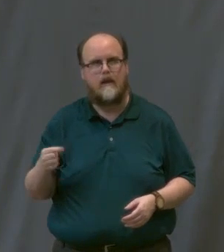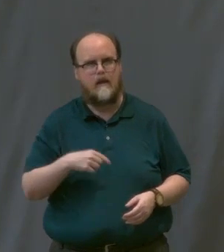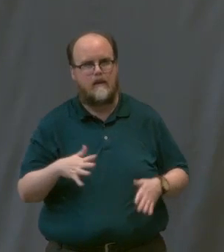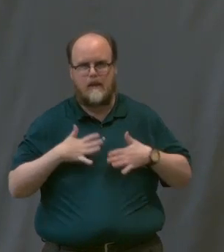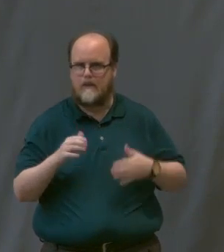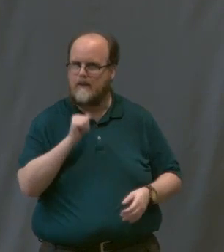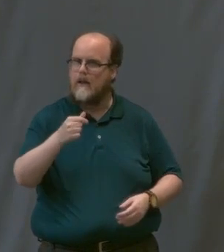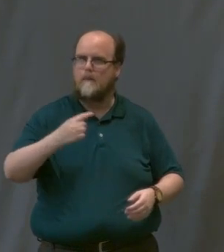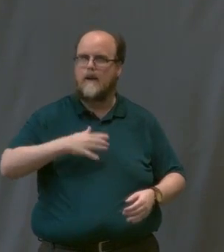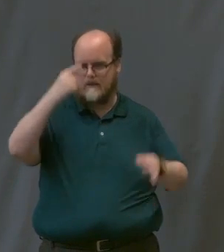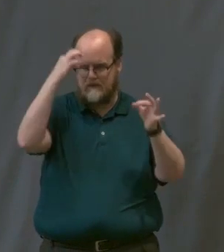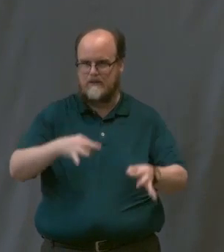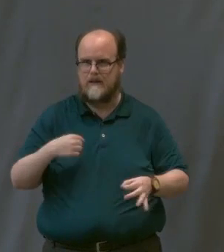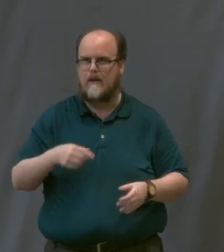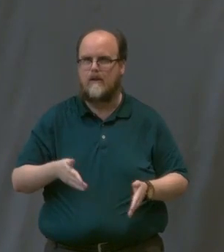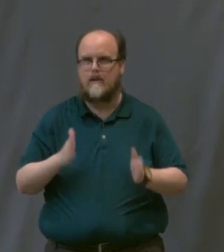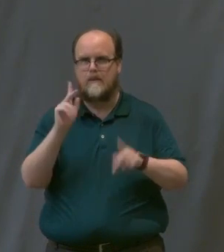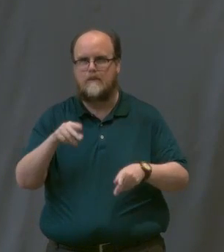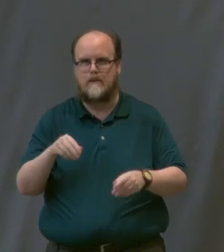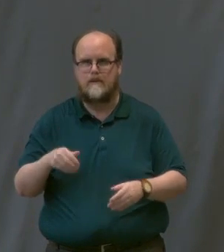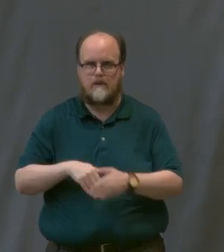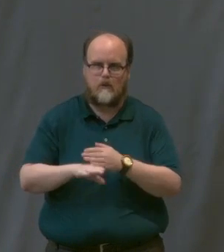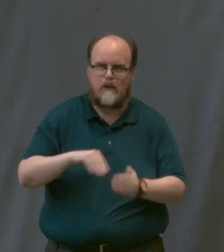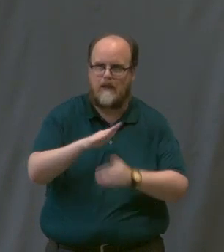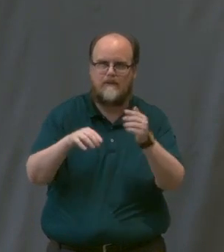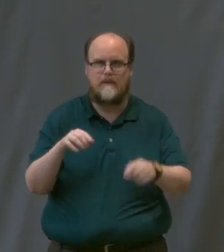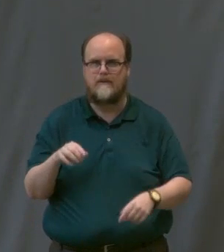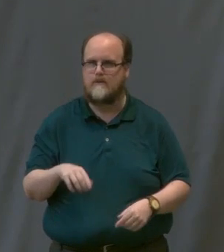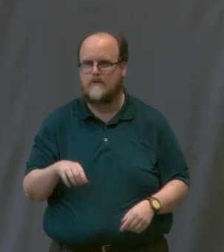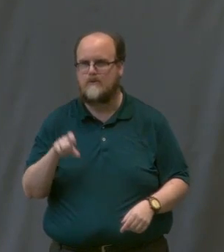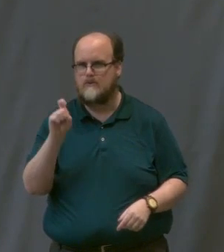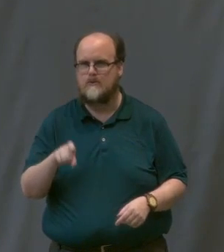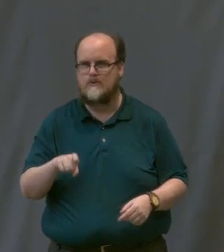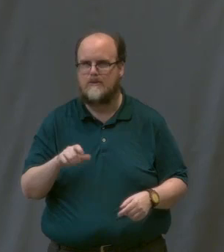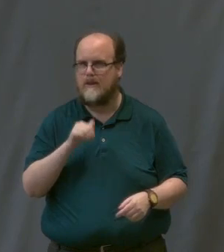glad it's not my decision because I would let people into heaven that shouldn't be there.